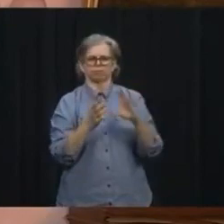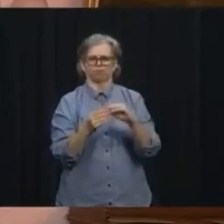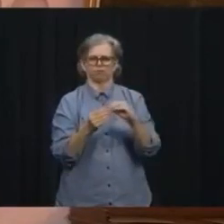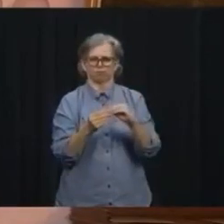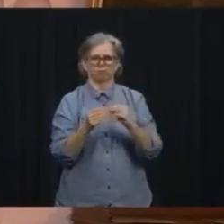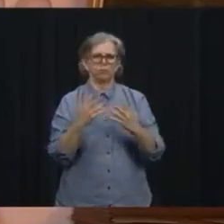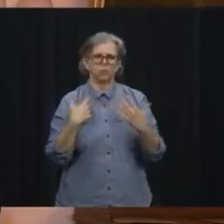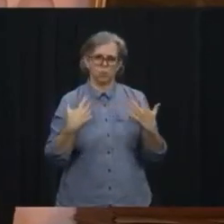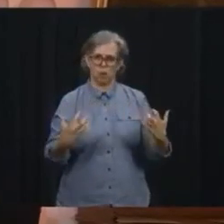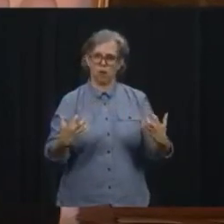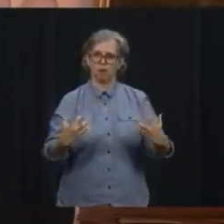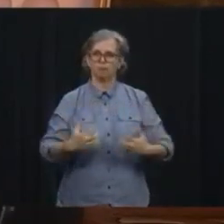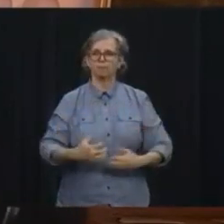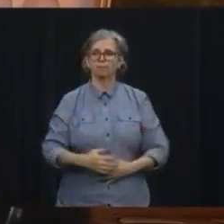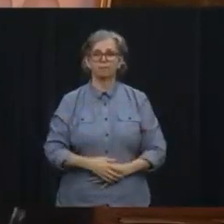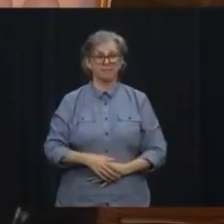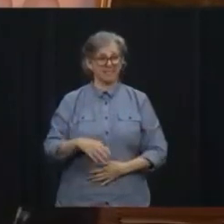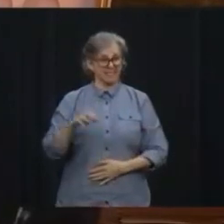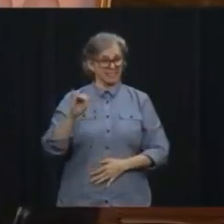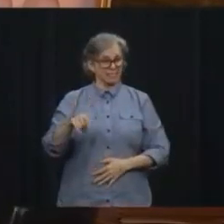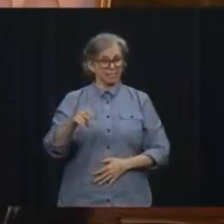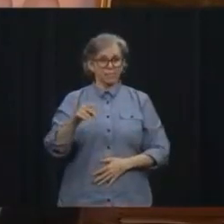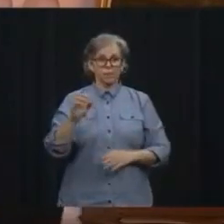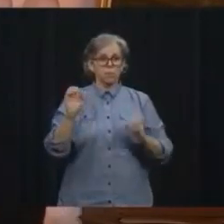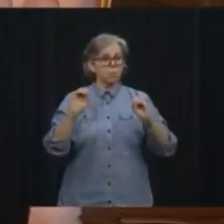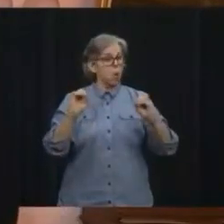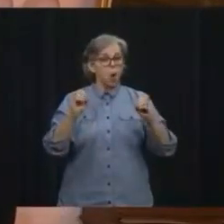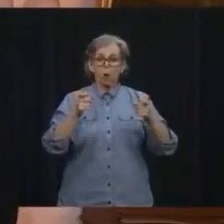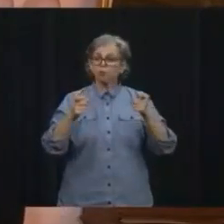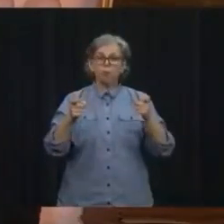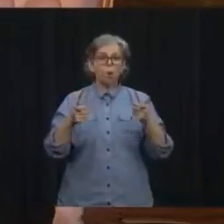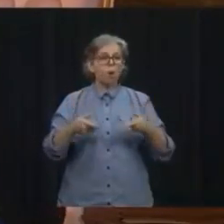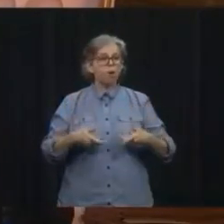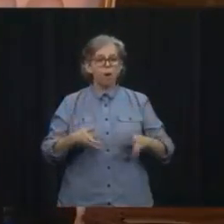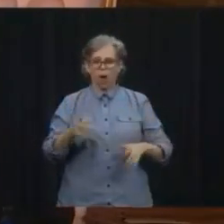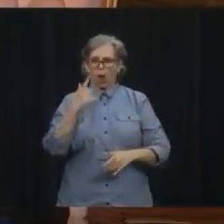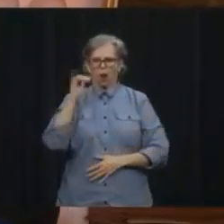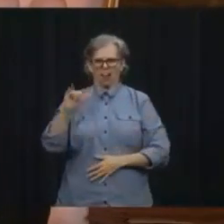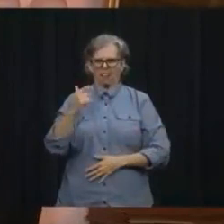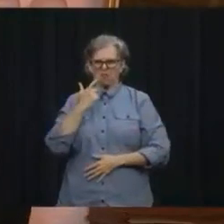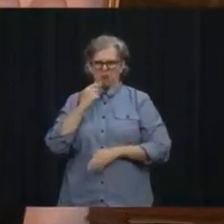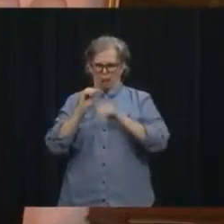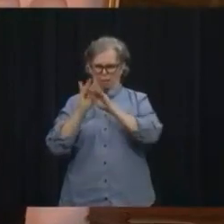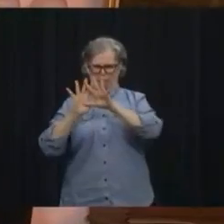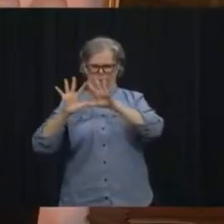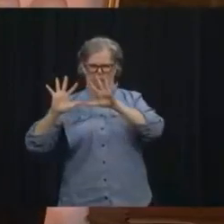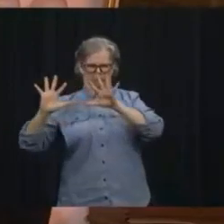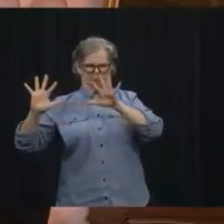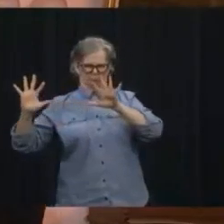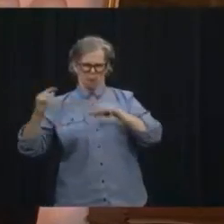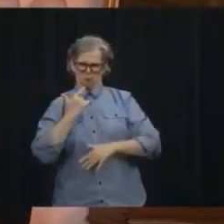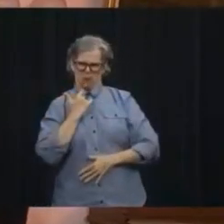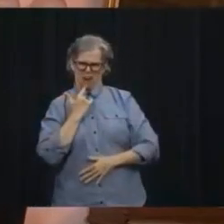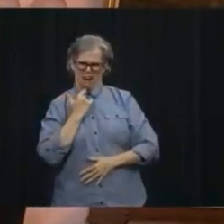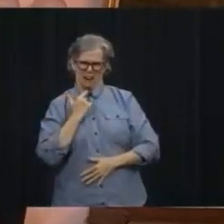This is what we do with no control measures. Now, we've already started control measures. We're well into it in